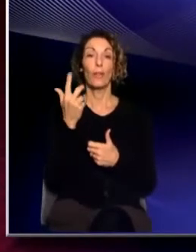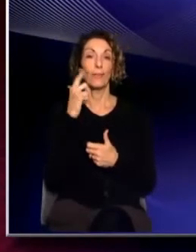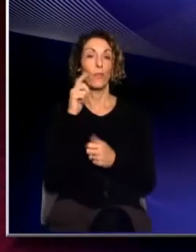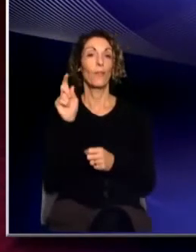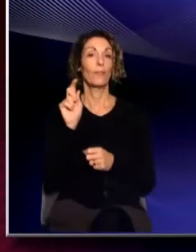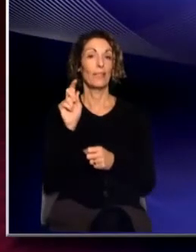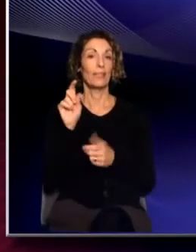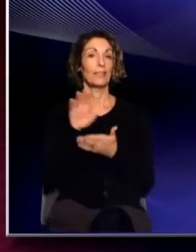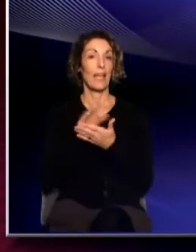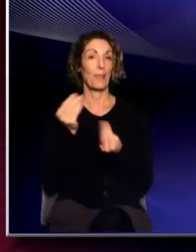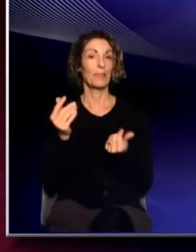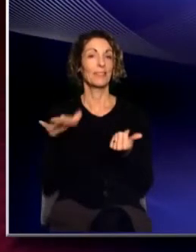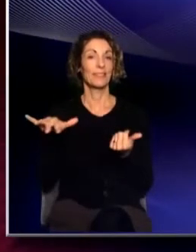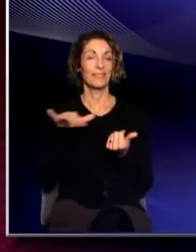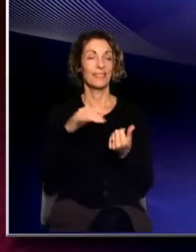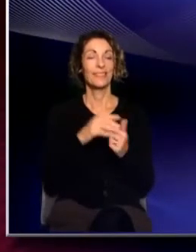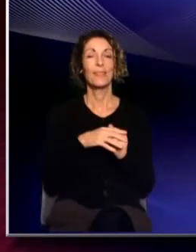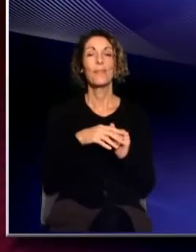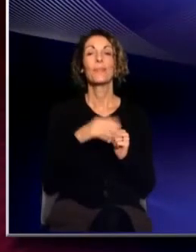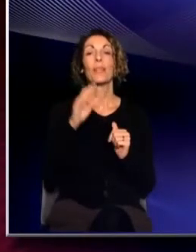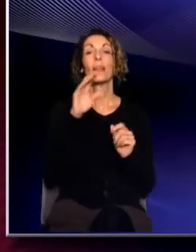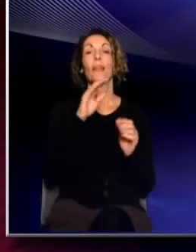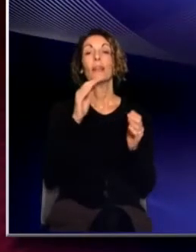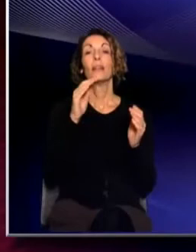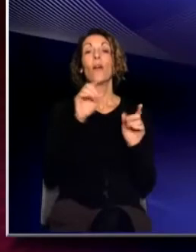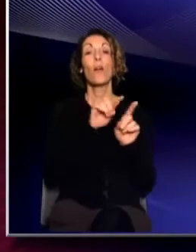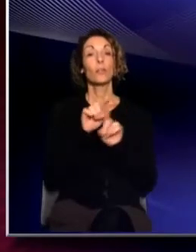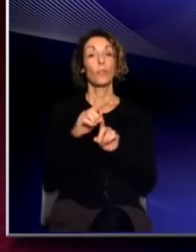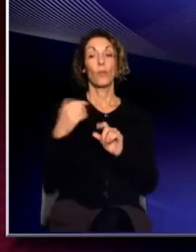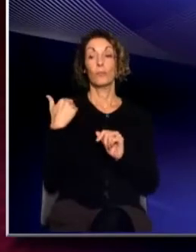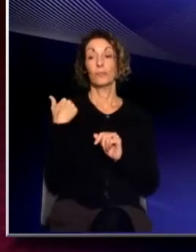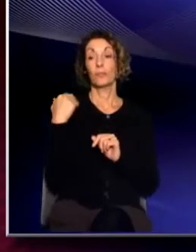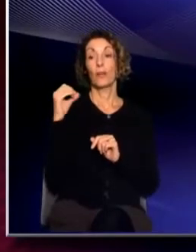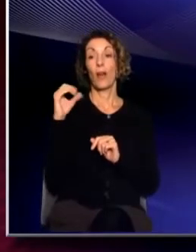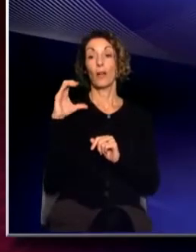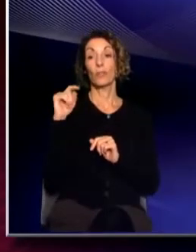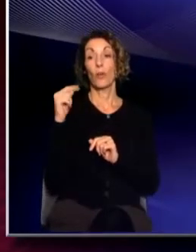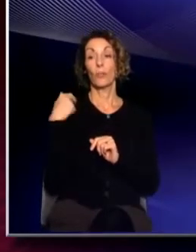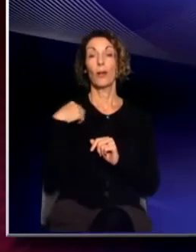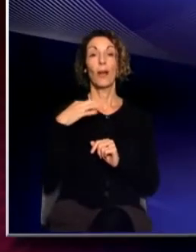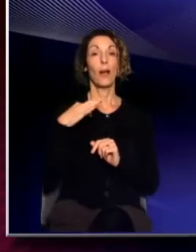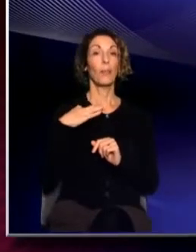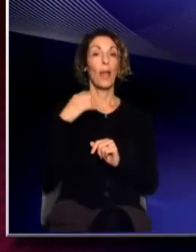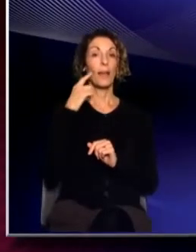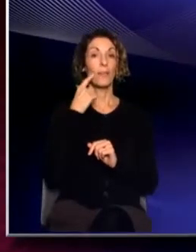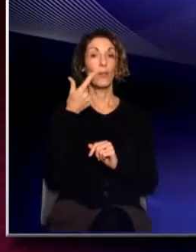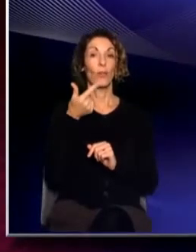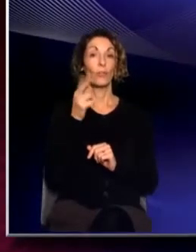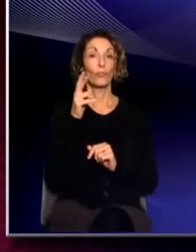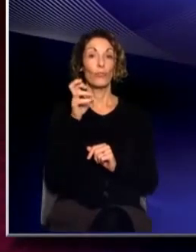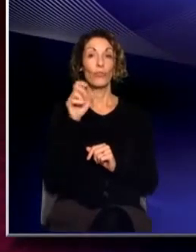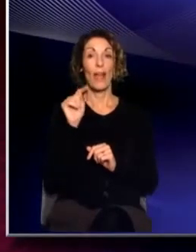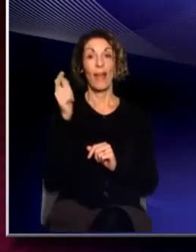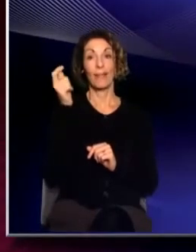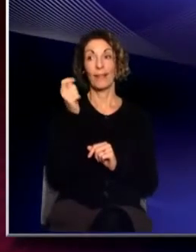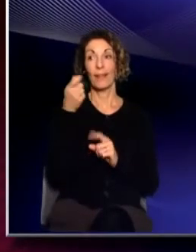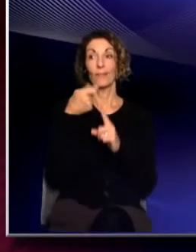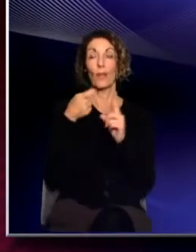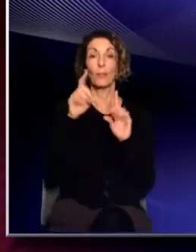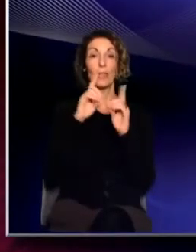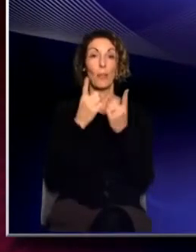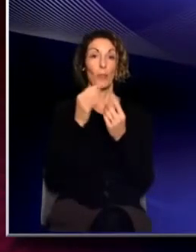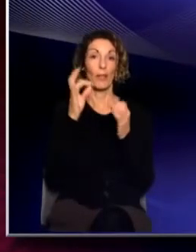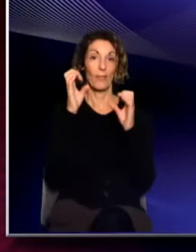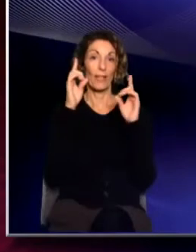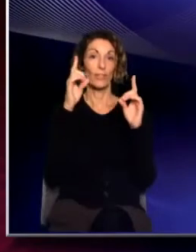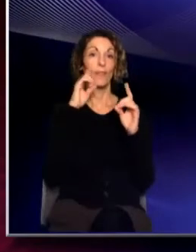campus. Also, back in October, we applied for a grant from the Department of Education for